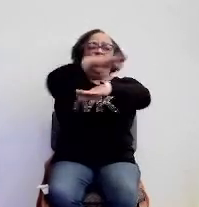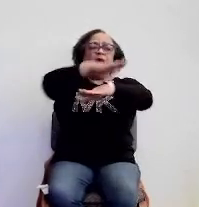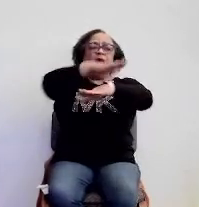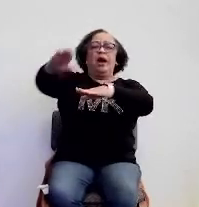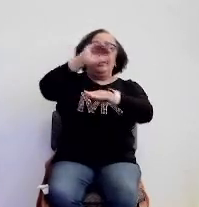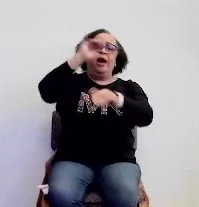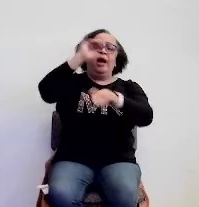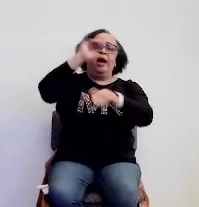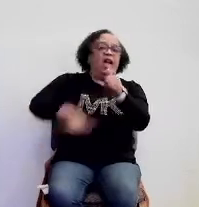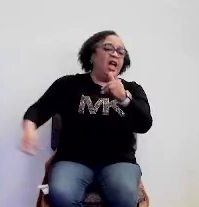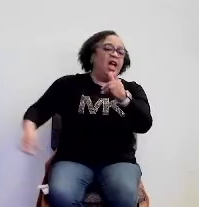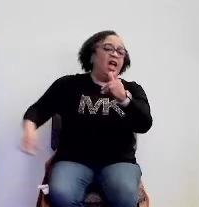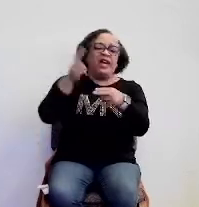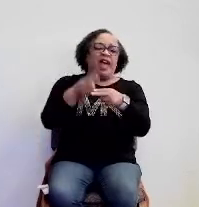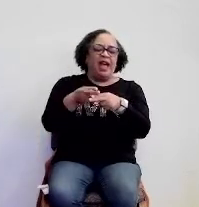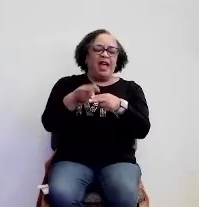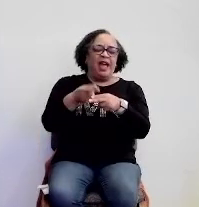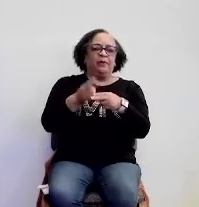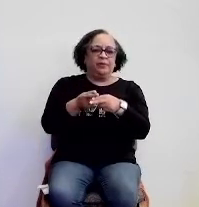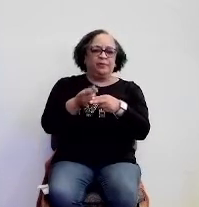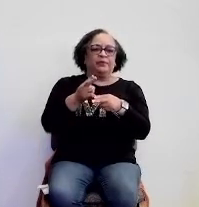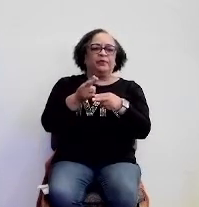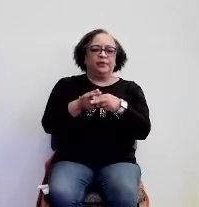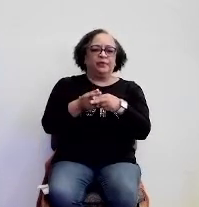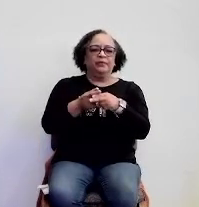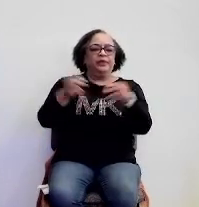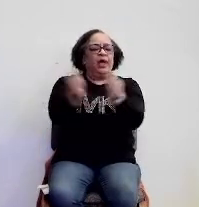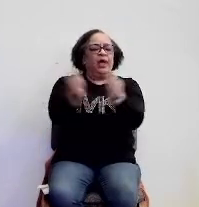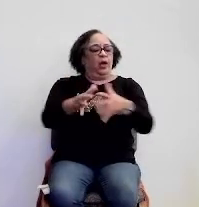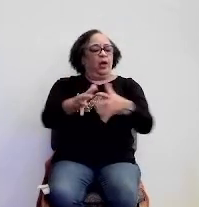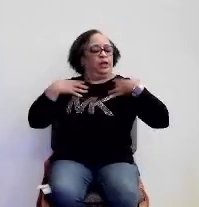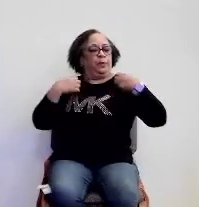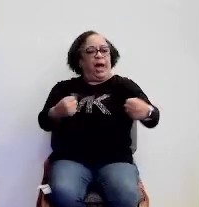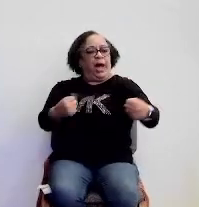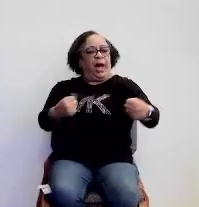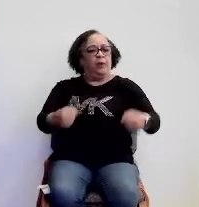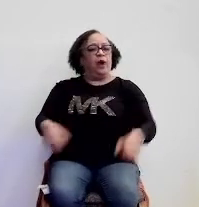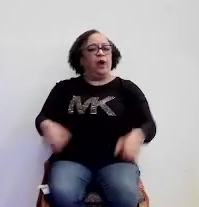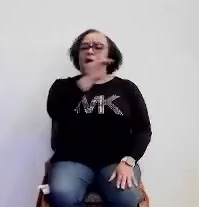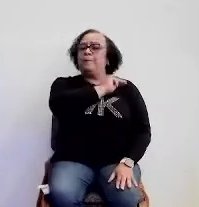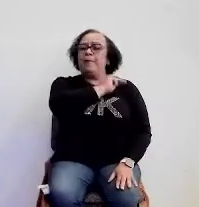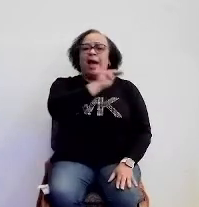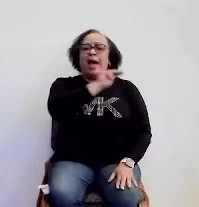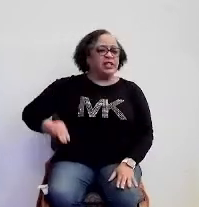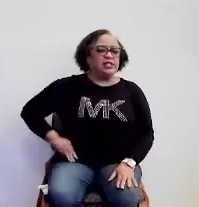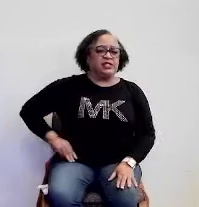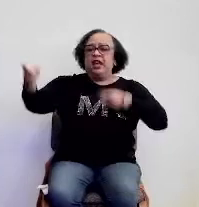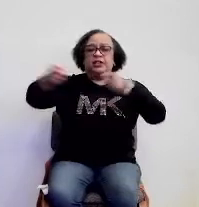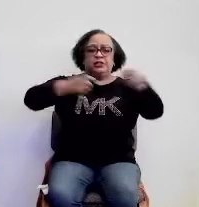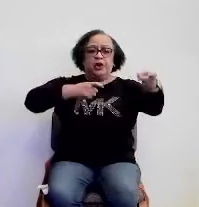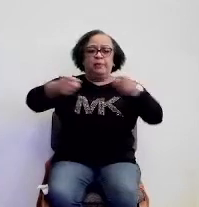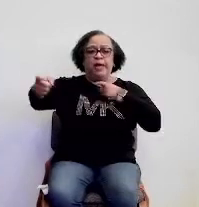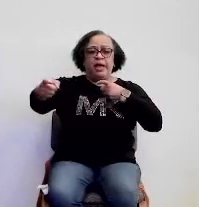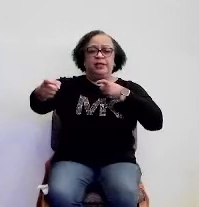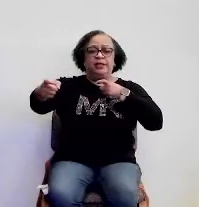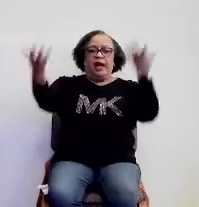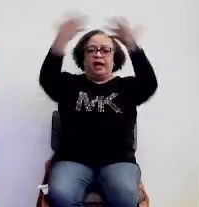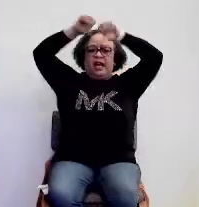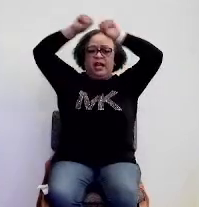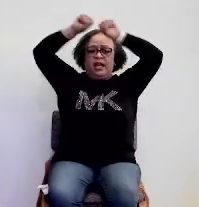you reign above every name. With power and majesty. With power and